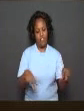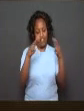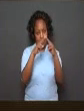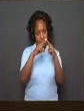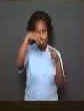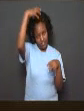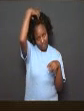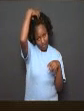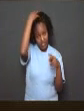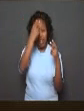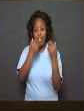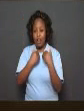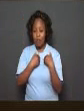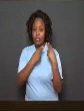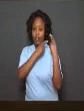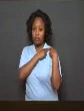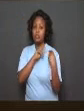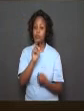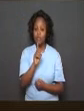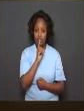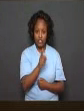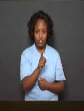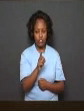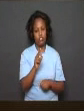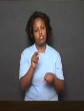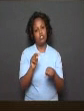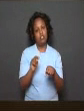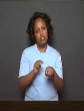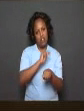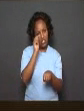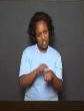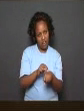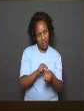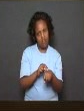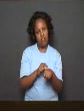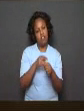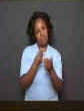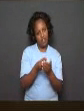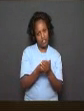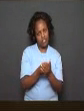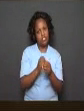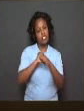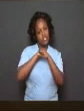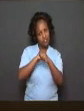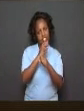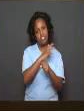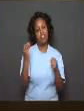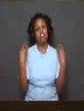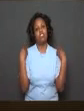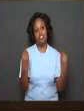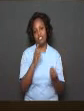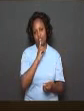the federal government is responsible for matters of national finance, defense,